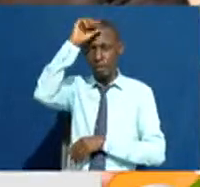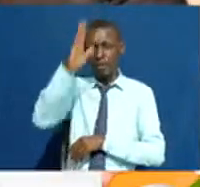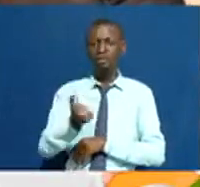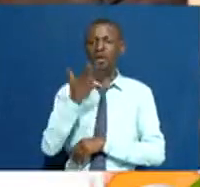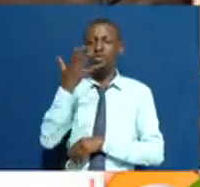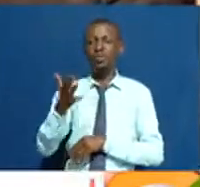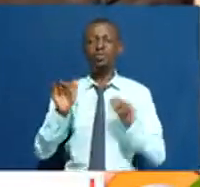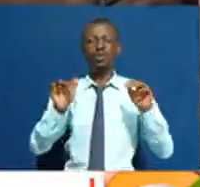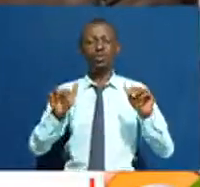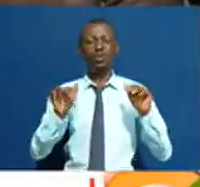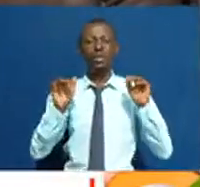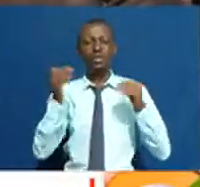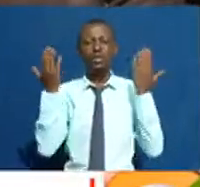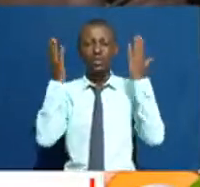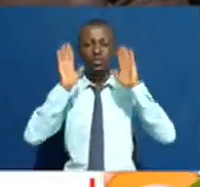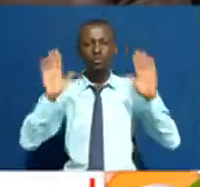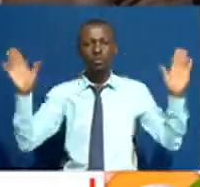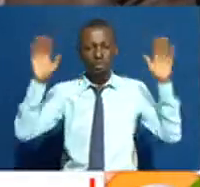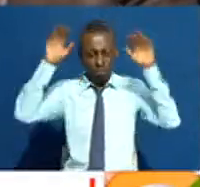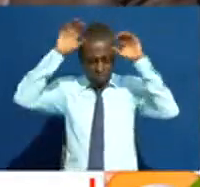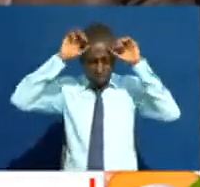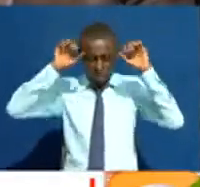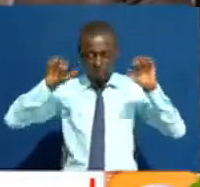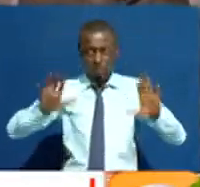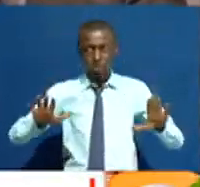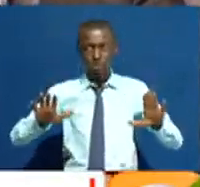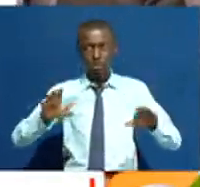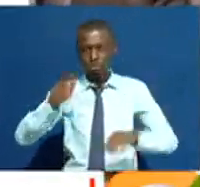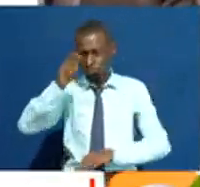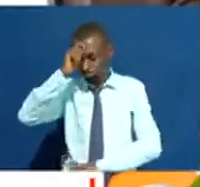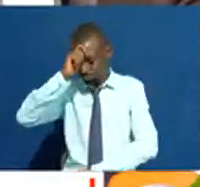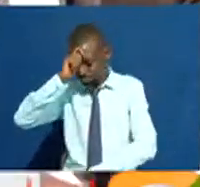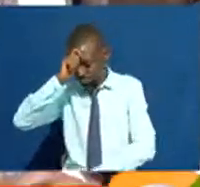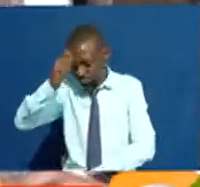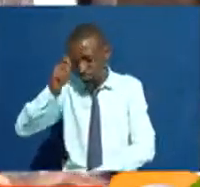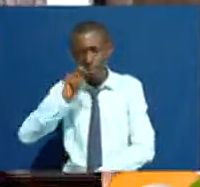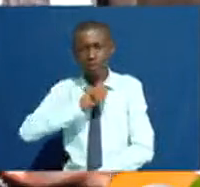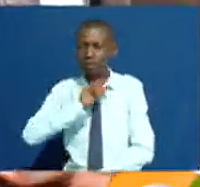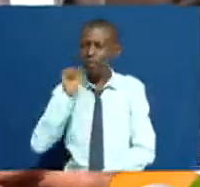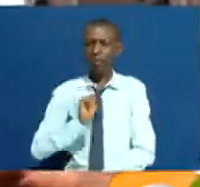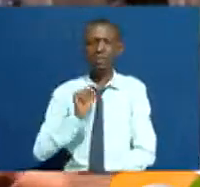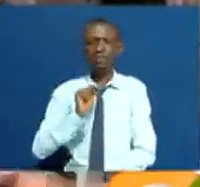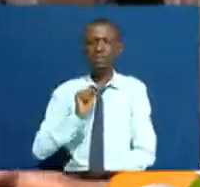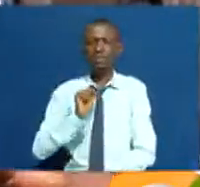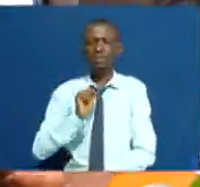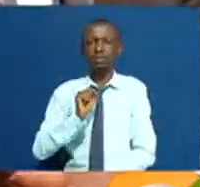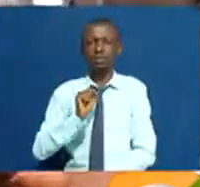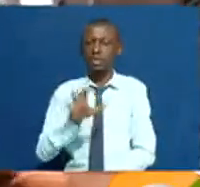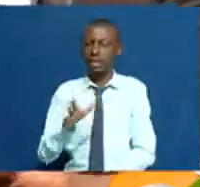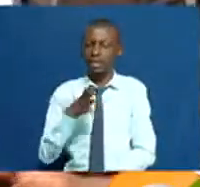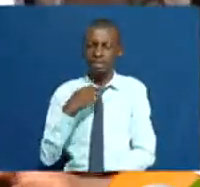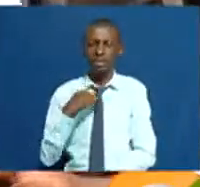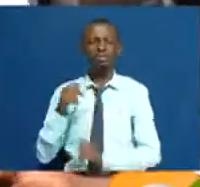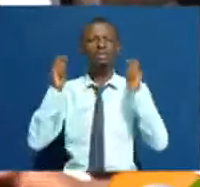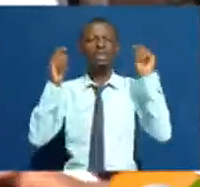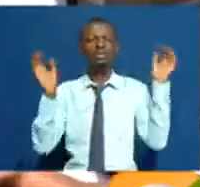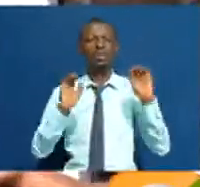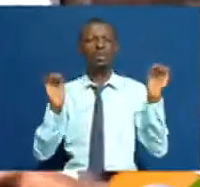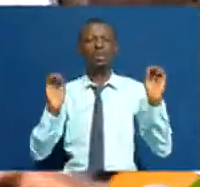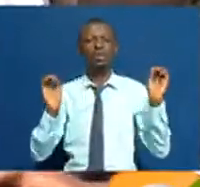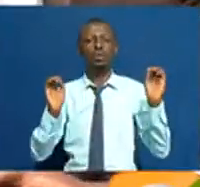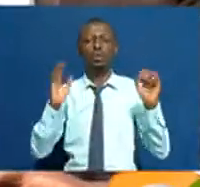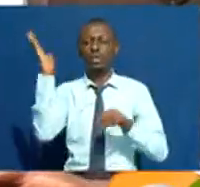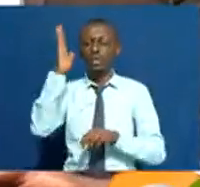ishe. Tumekuheshimu tukafanya hivyo. Tumekuheshimu. Hakuna siku umetuita ukasema acha